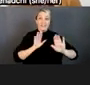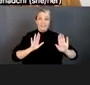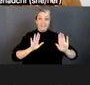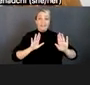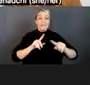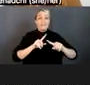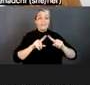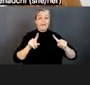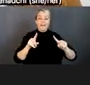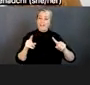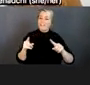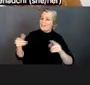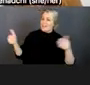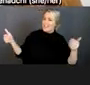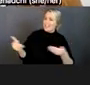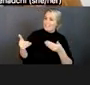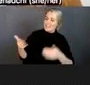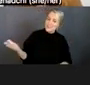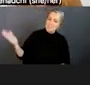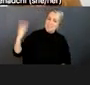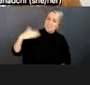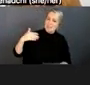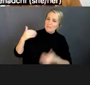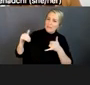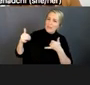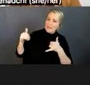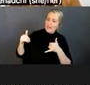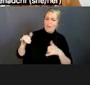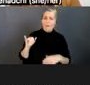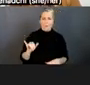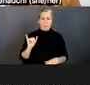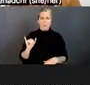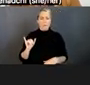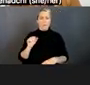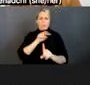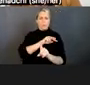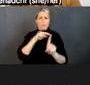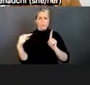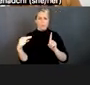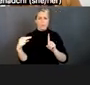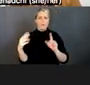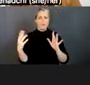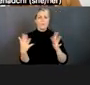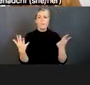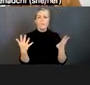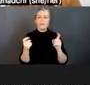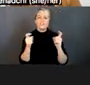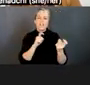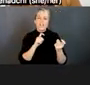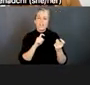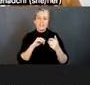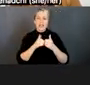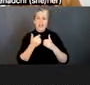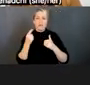play, what changes for you? Like, what changes in the way you embody and imagine yourself stepping into this